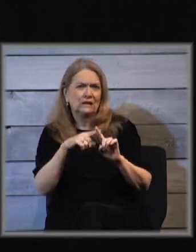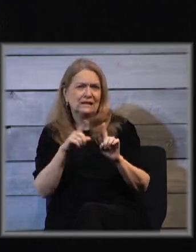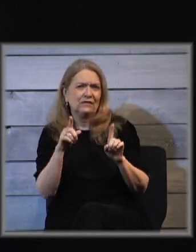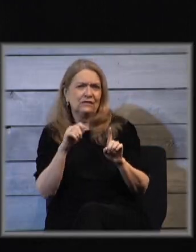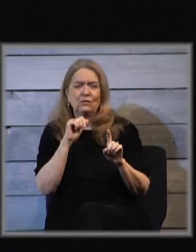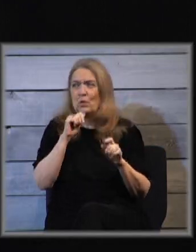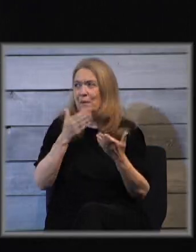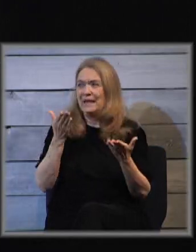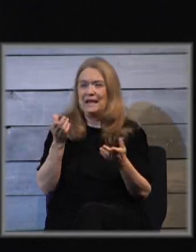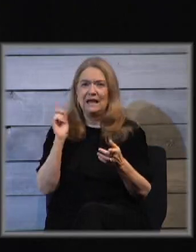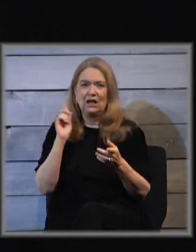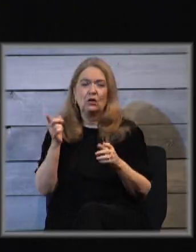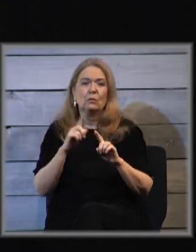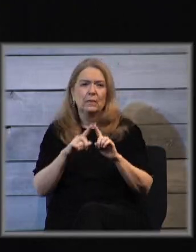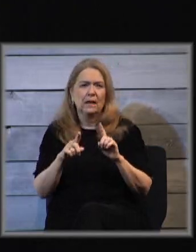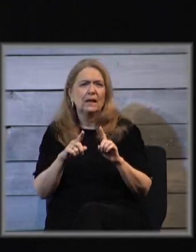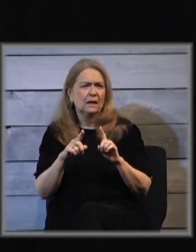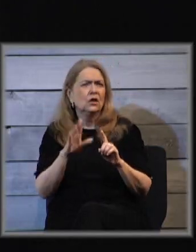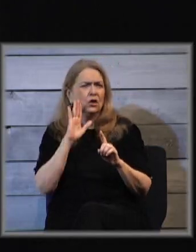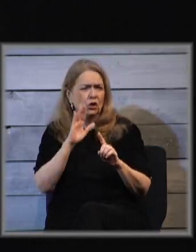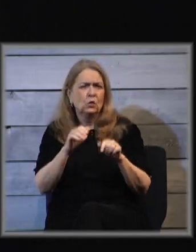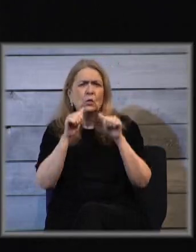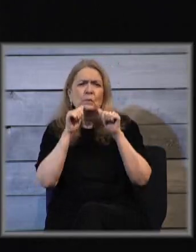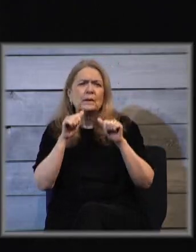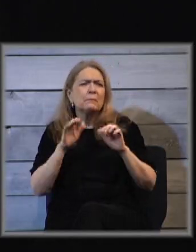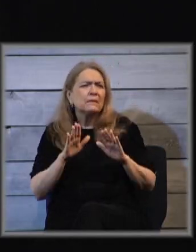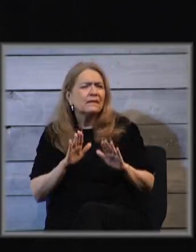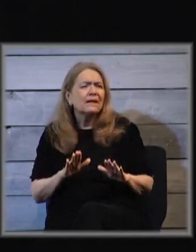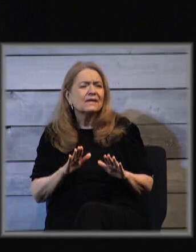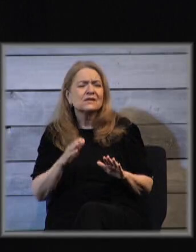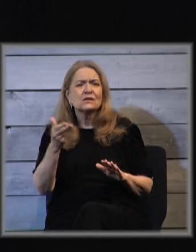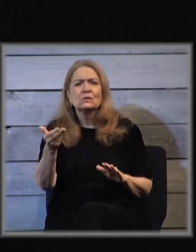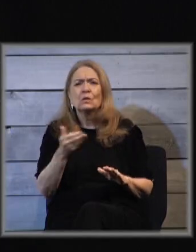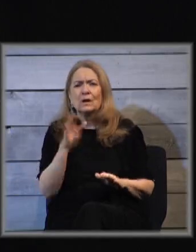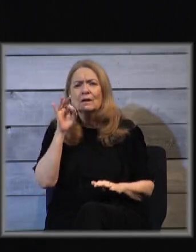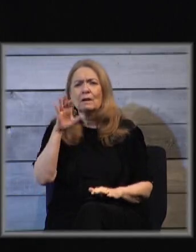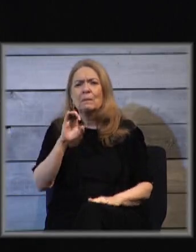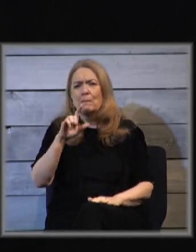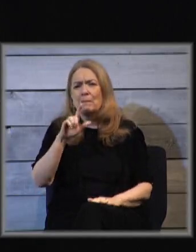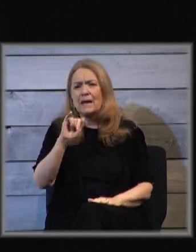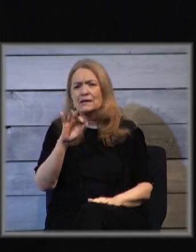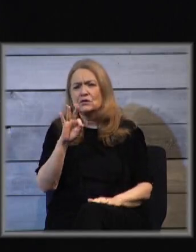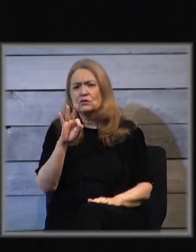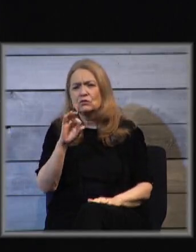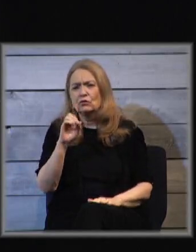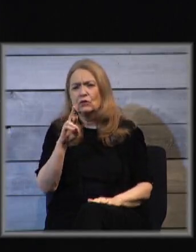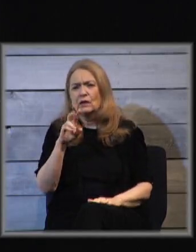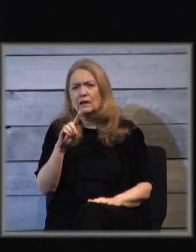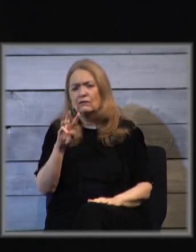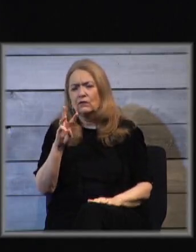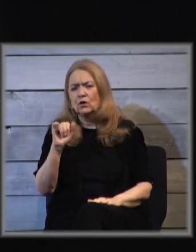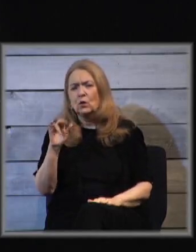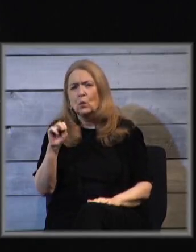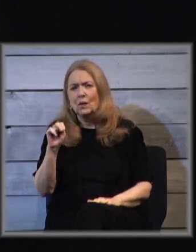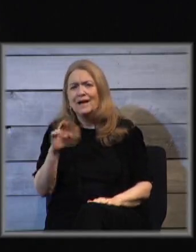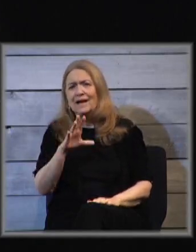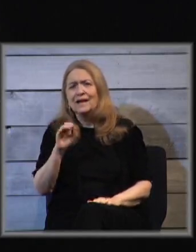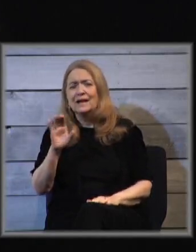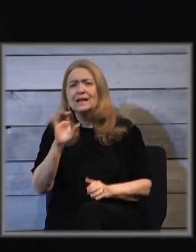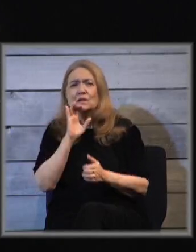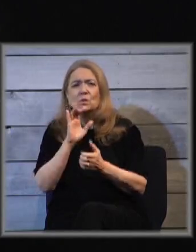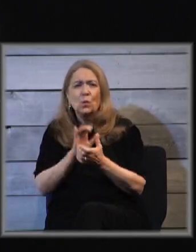that you're going to be blessed as we welcome Pastor Clifford Wynn and his beautiful bride to us this